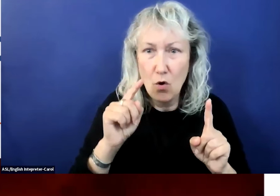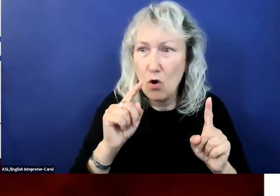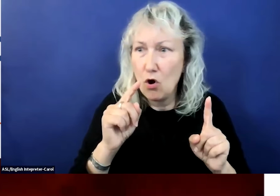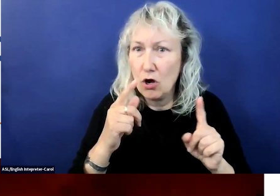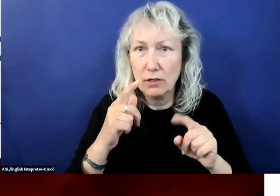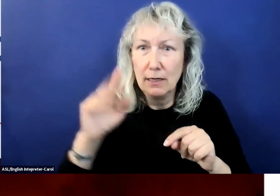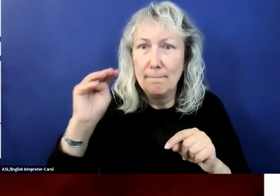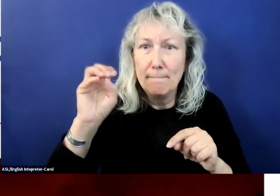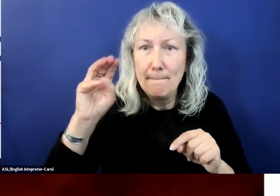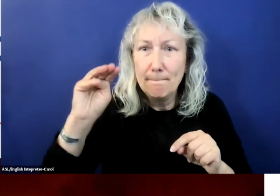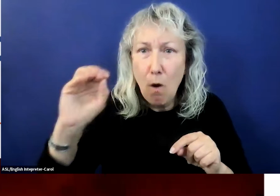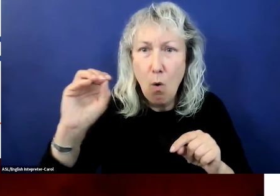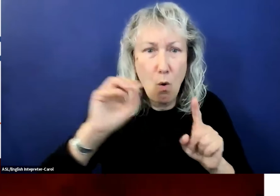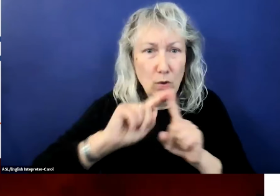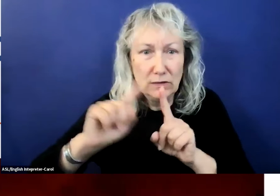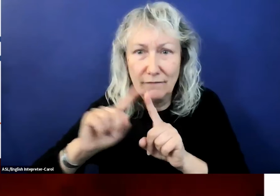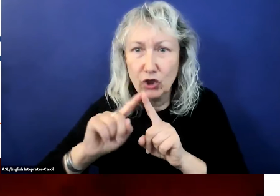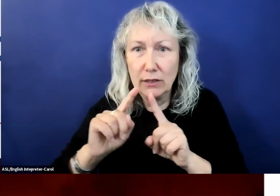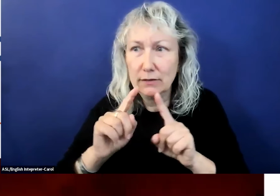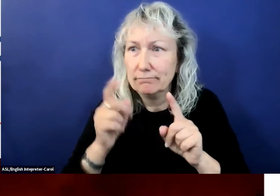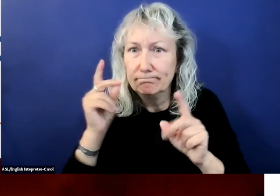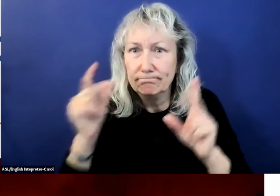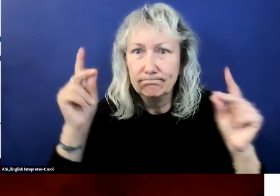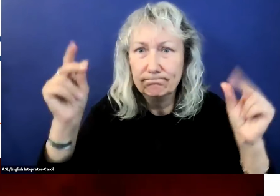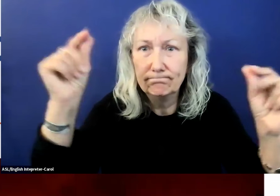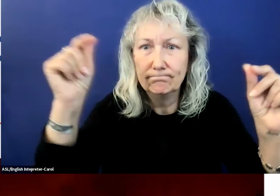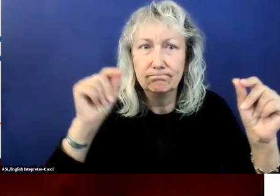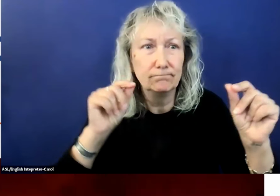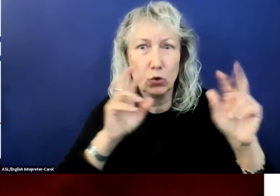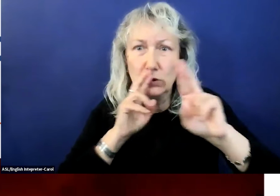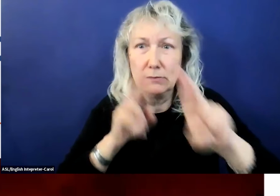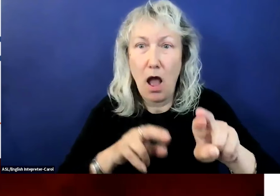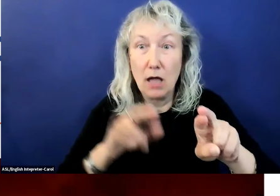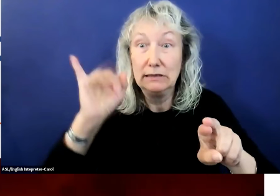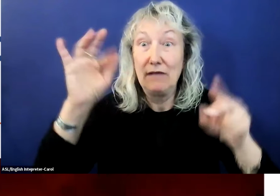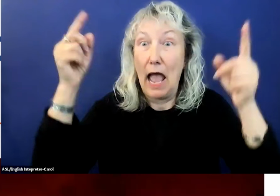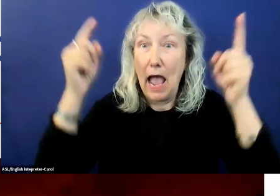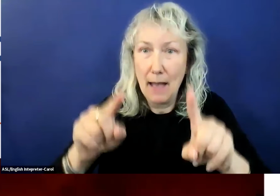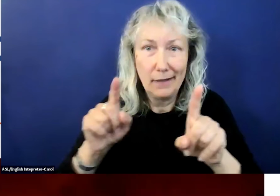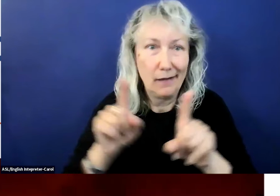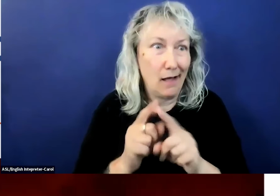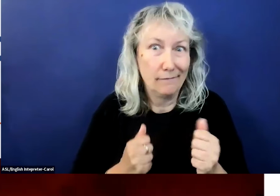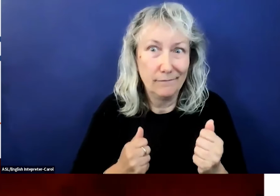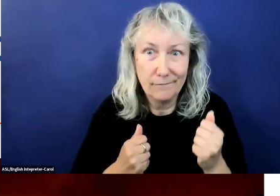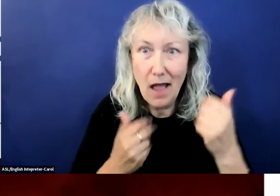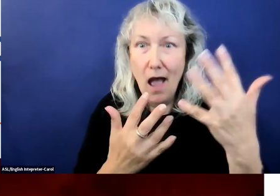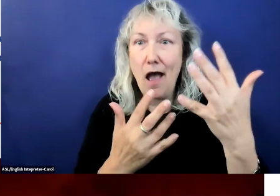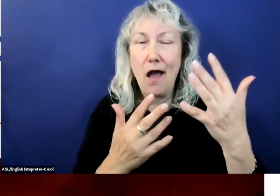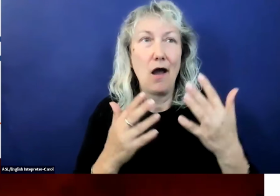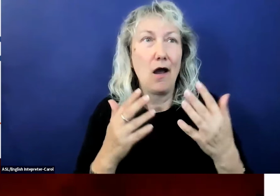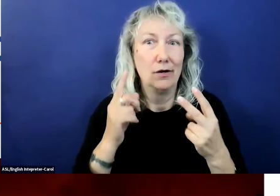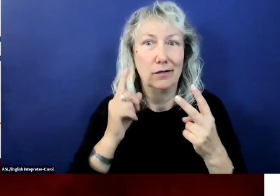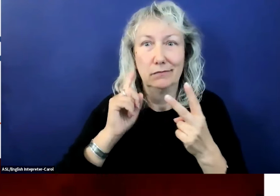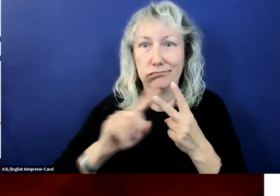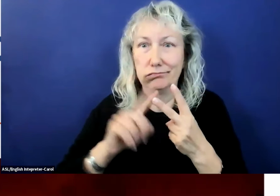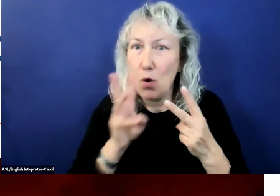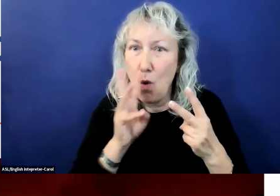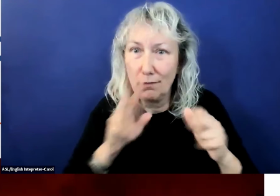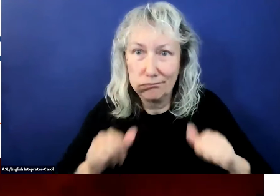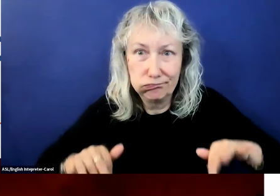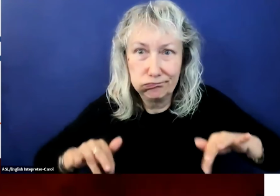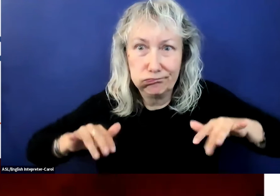timely, effective pharmacy response to public health incidents like wildfires that we've mentioned, floods,